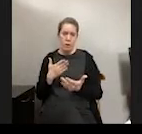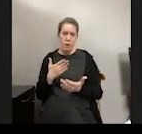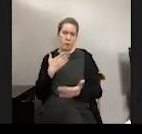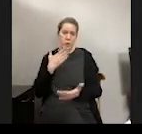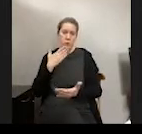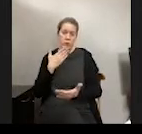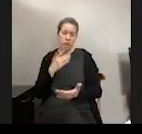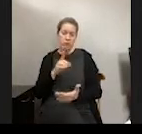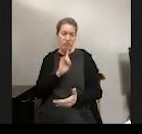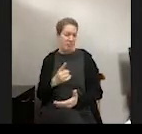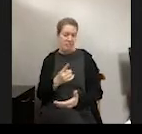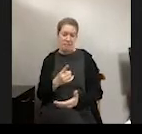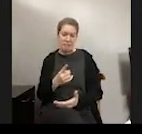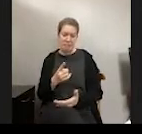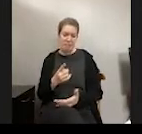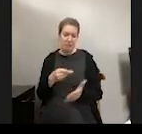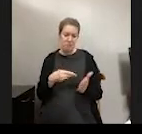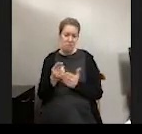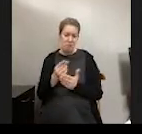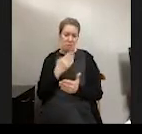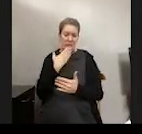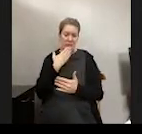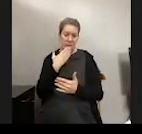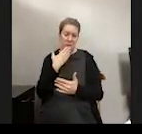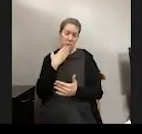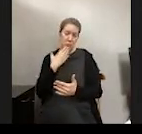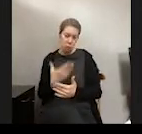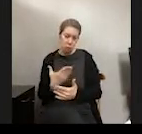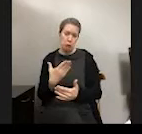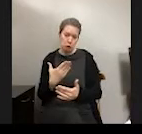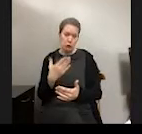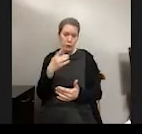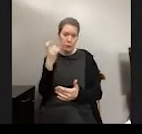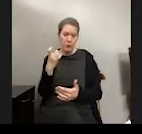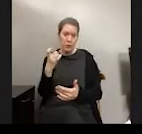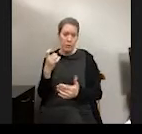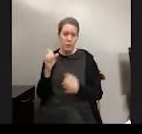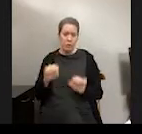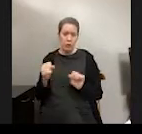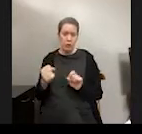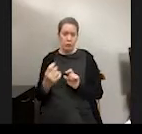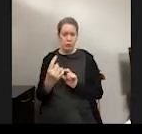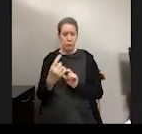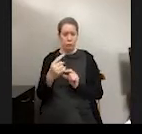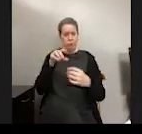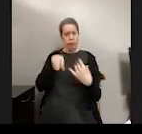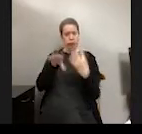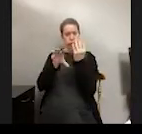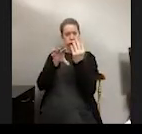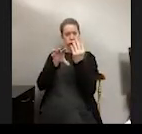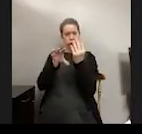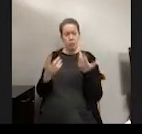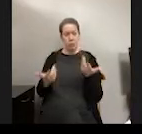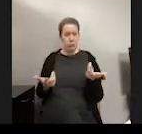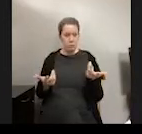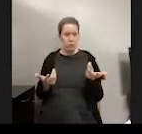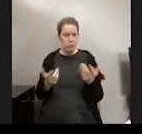library or a community center to listen to you talk about public art. And we've also started some new online